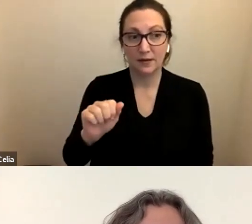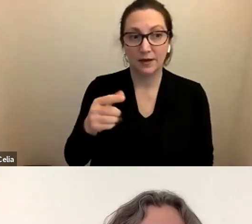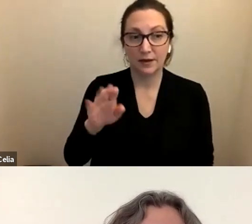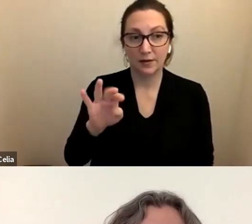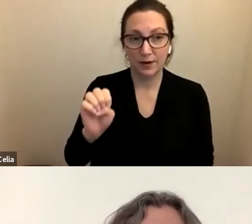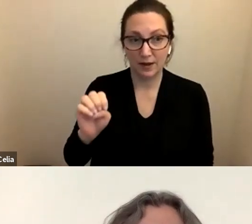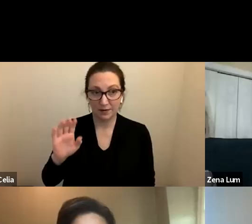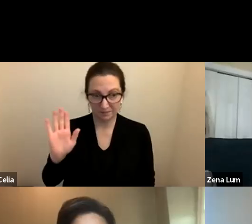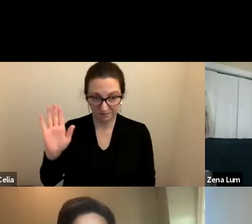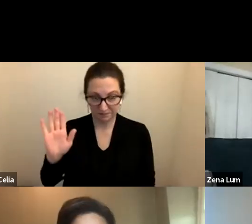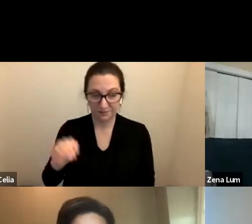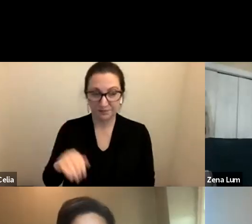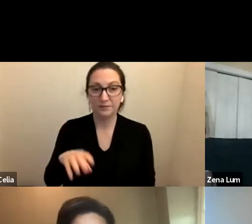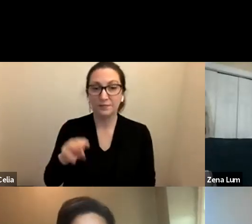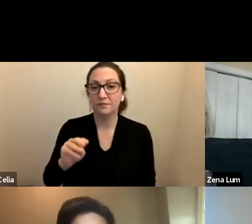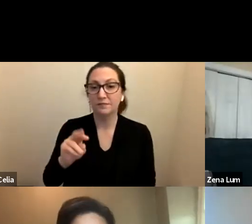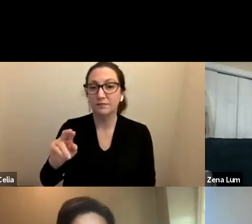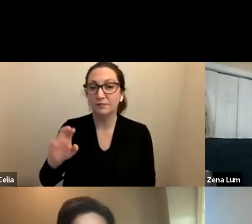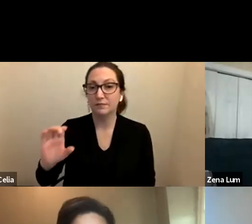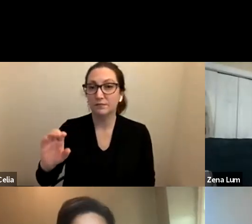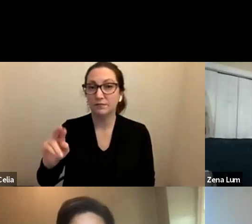Mr. Kreger.